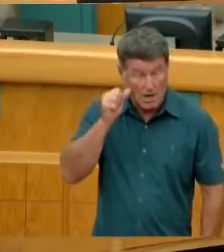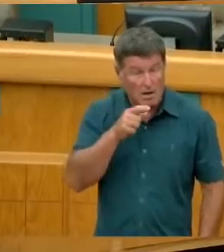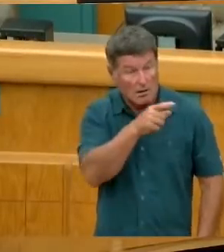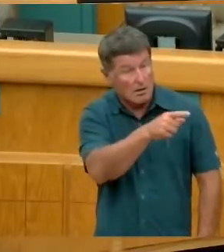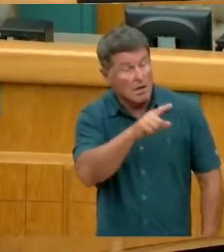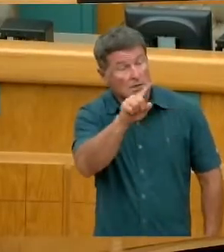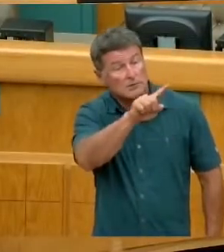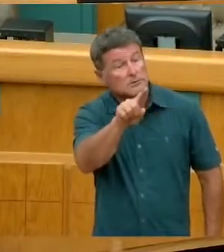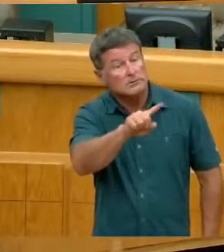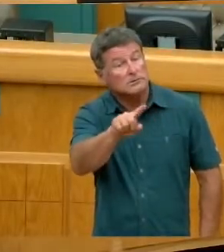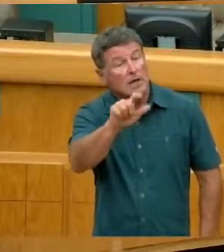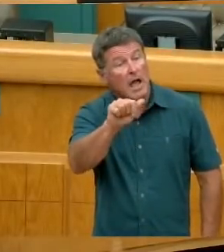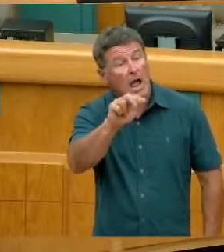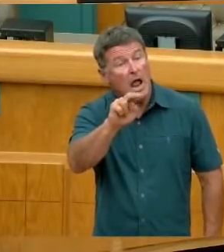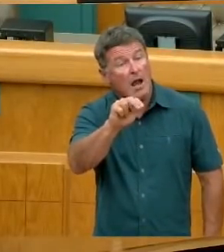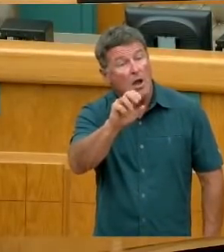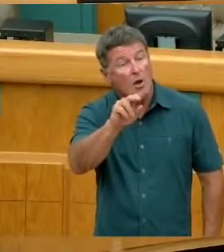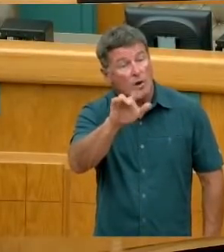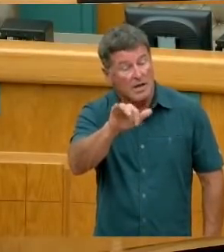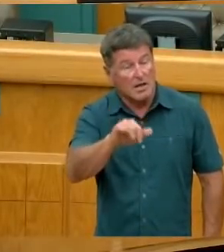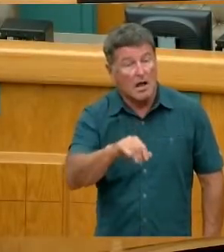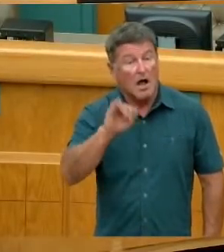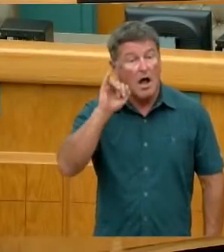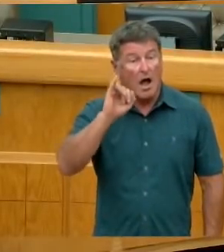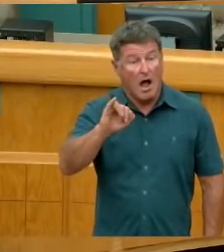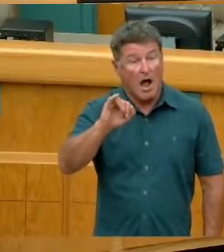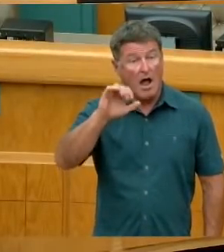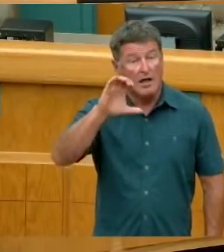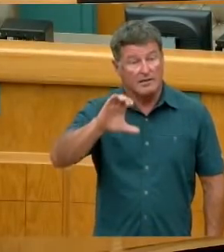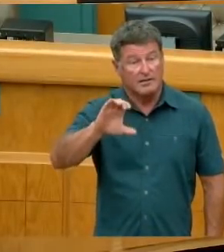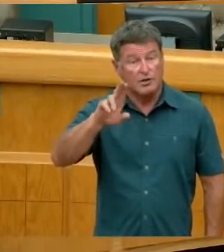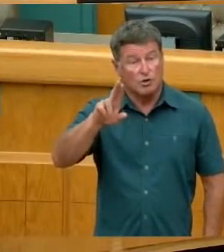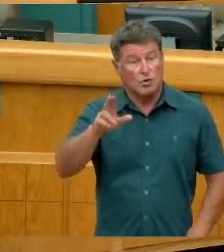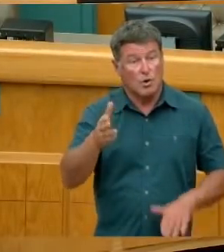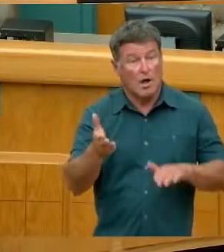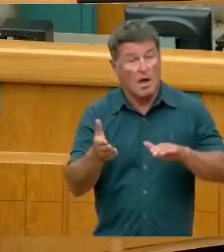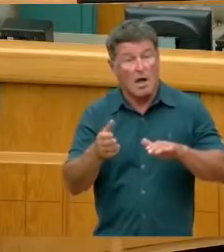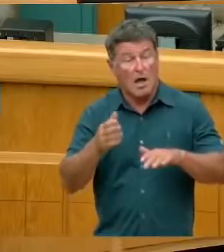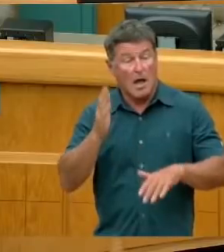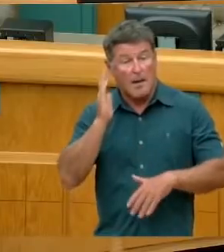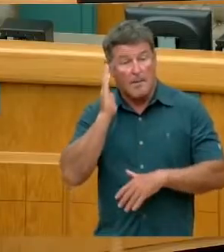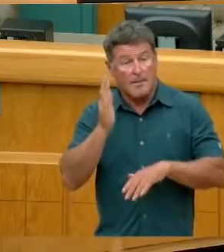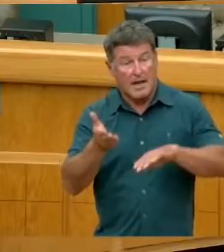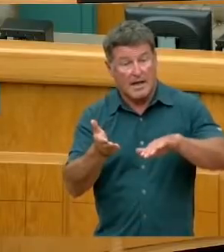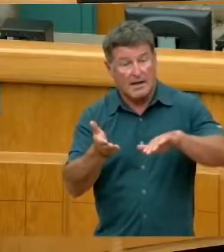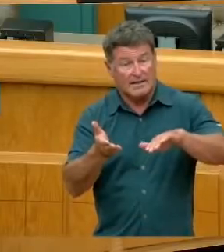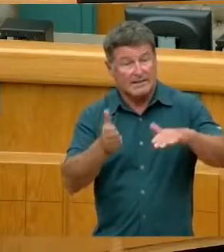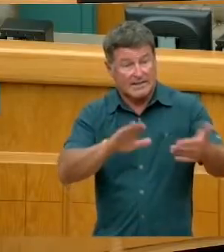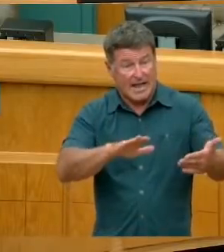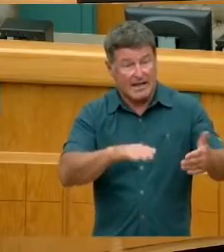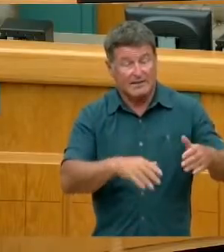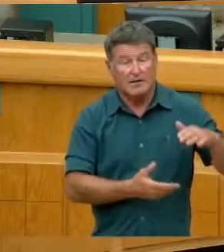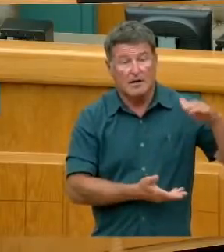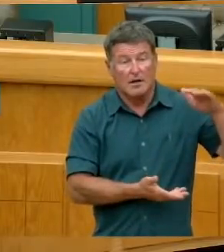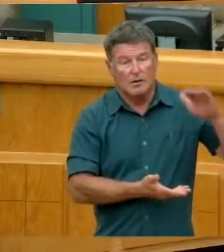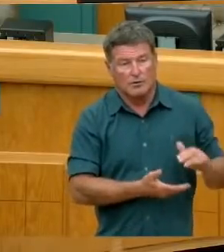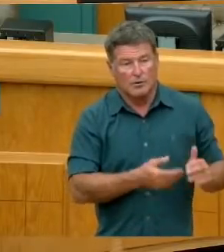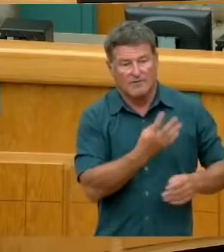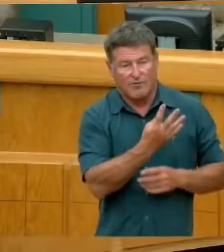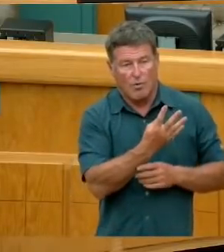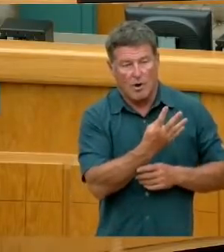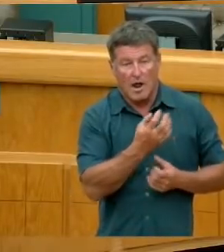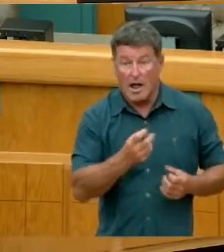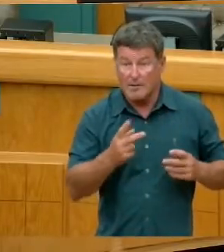Yesterday, you heard Manager Zanoni say our ICU deaths had gone down by 4. How many deaths did we